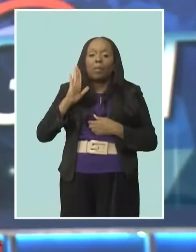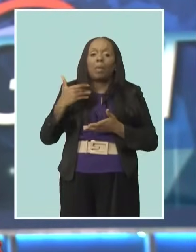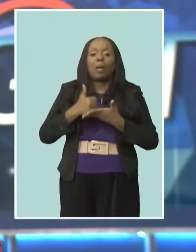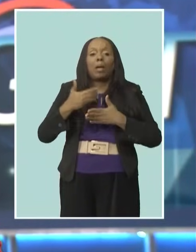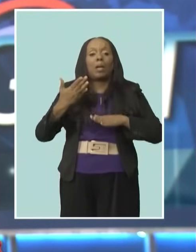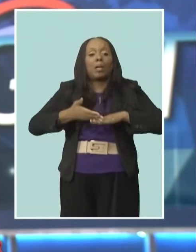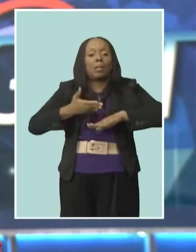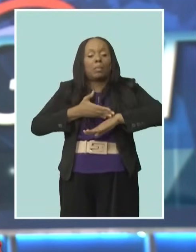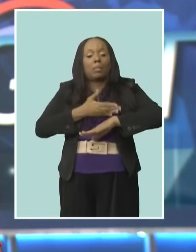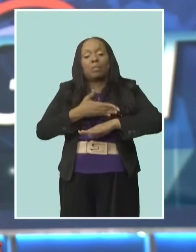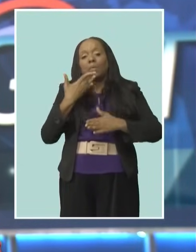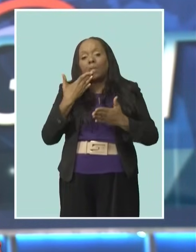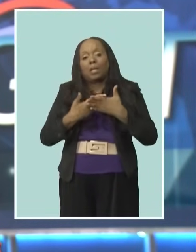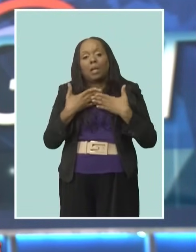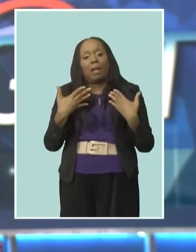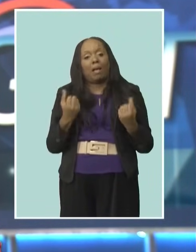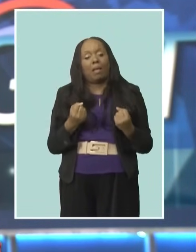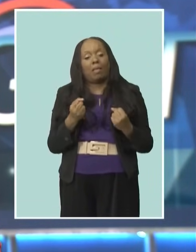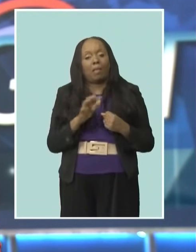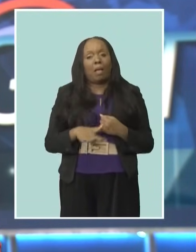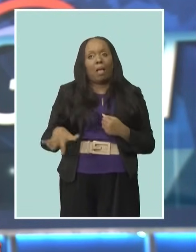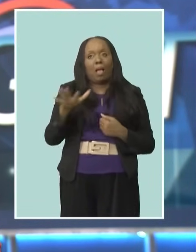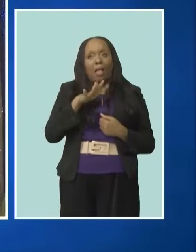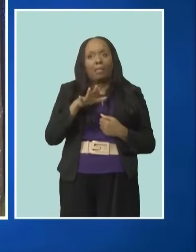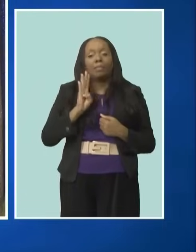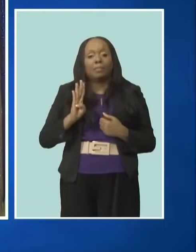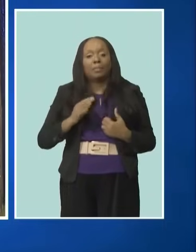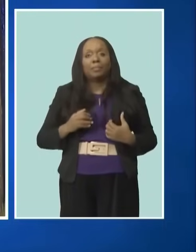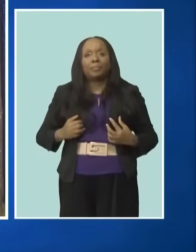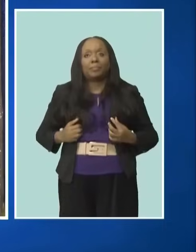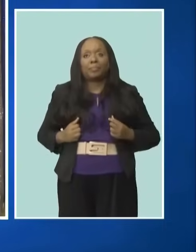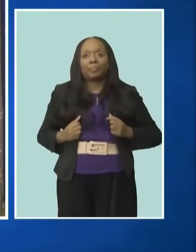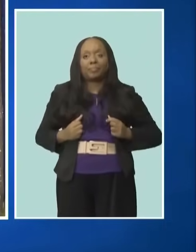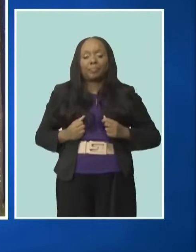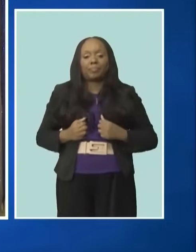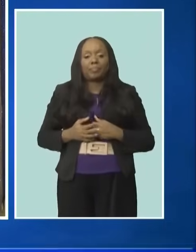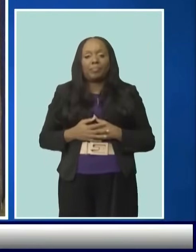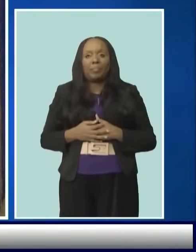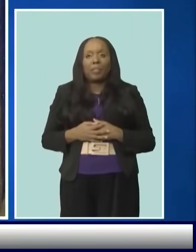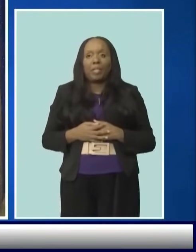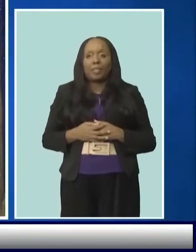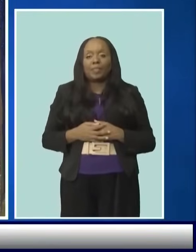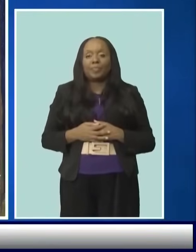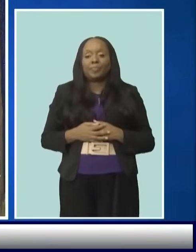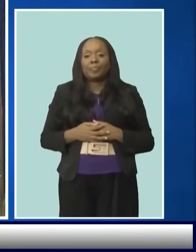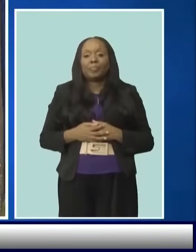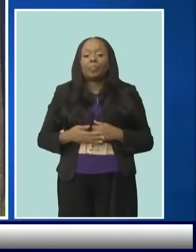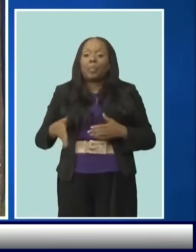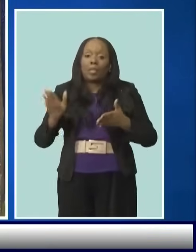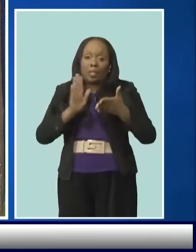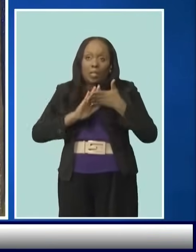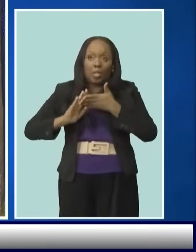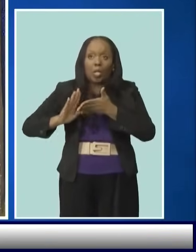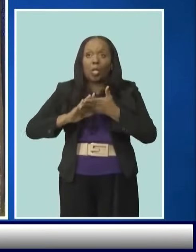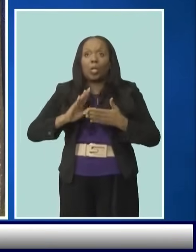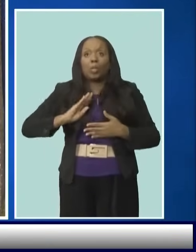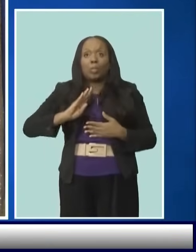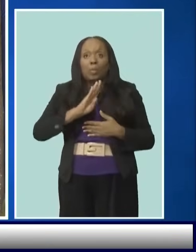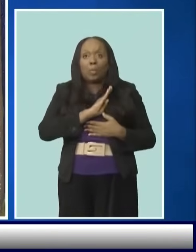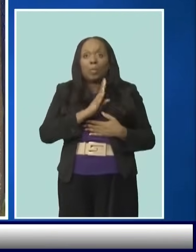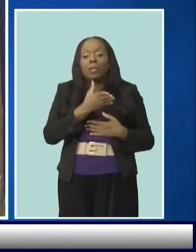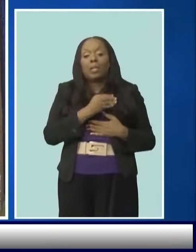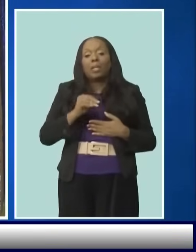the delivery of health care on the island. I want to congratulate the board and owners of Bayview